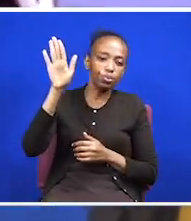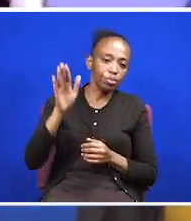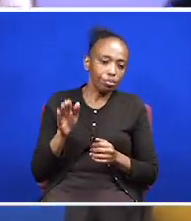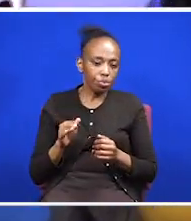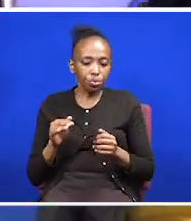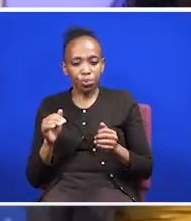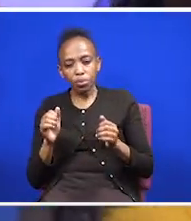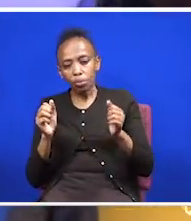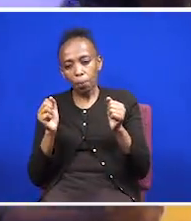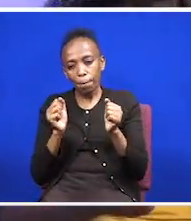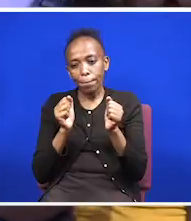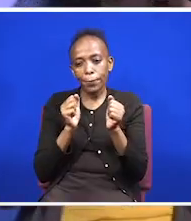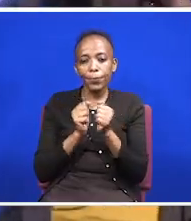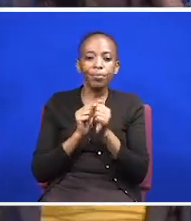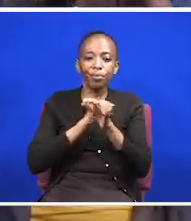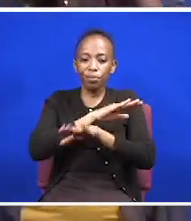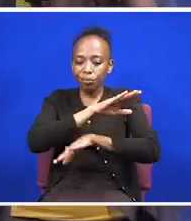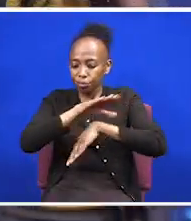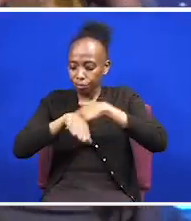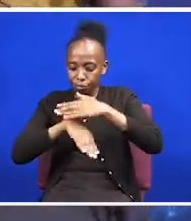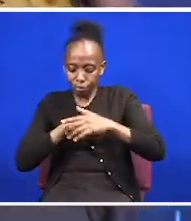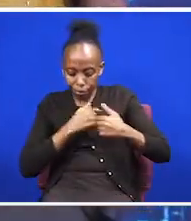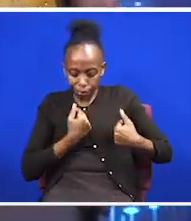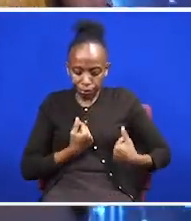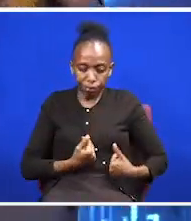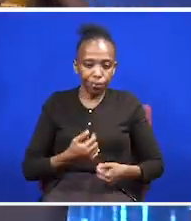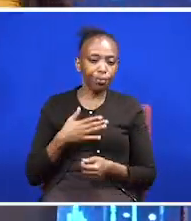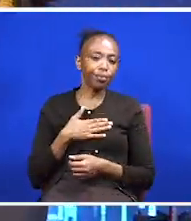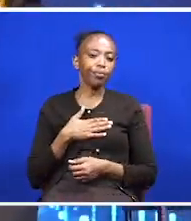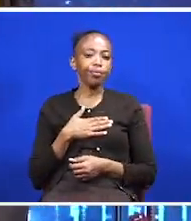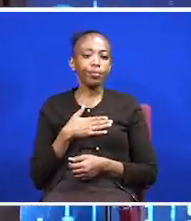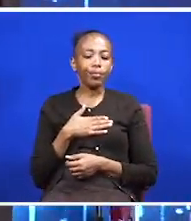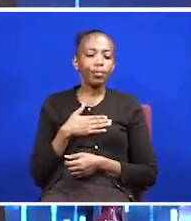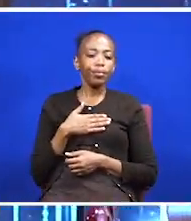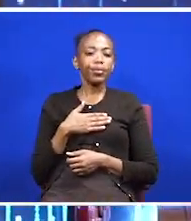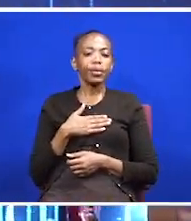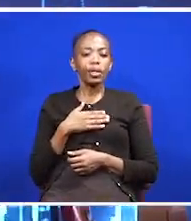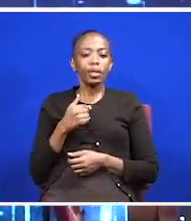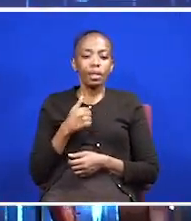One more time from the depth of your heart. Kwa moyo wangu wote